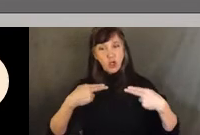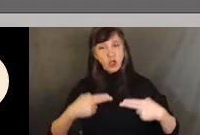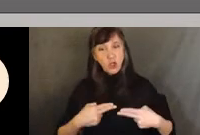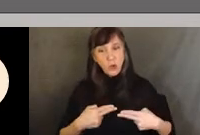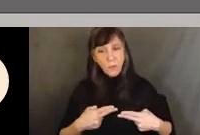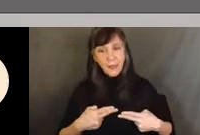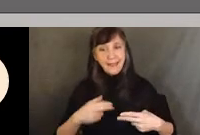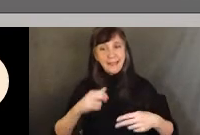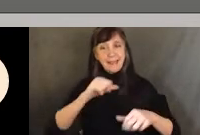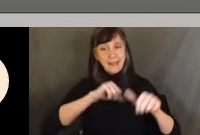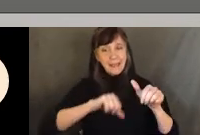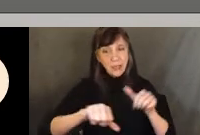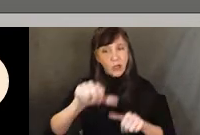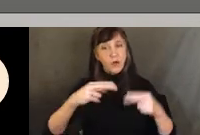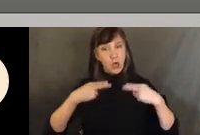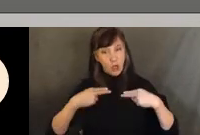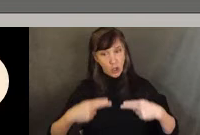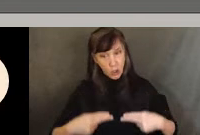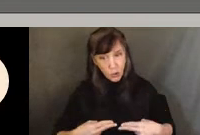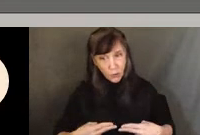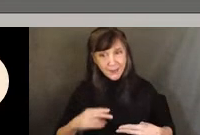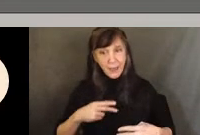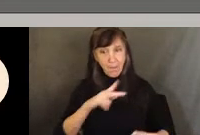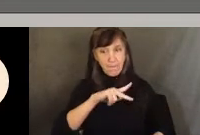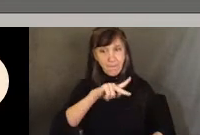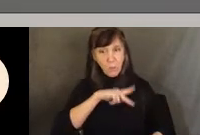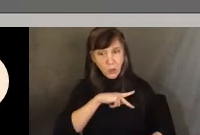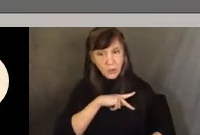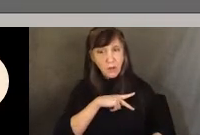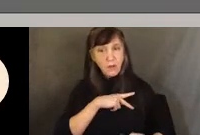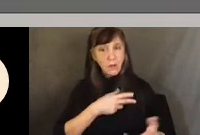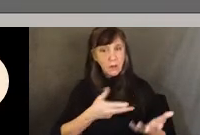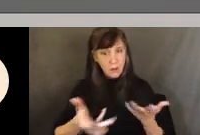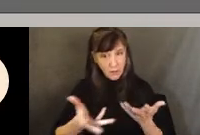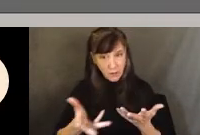each other. I think that personal interaction also made for.